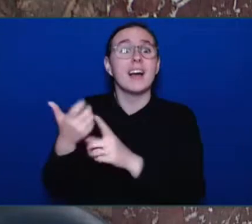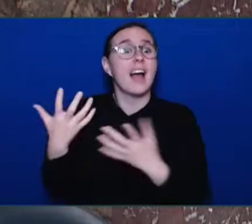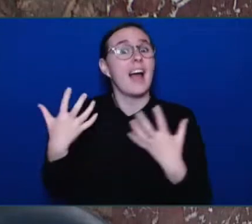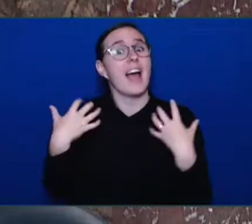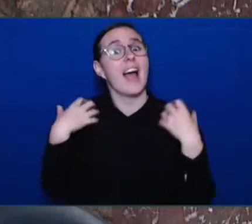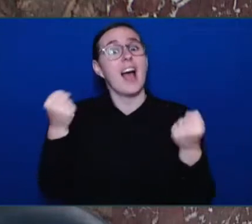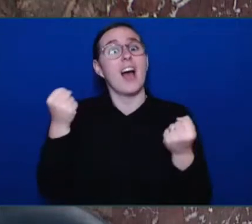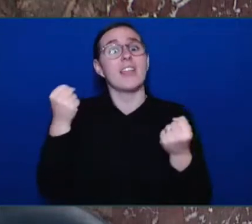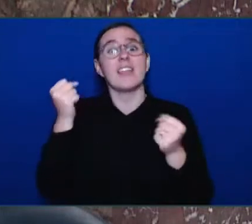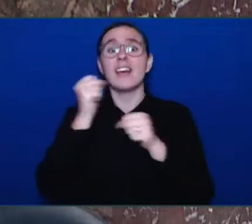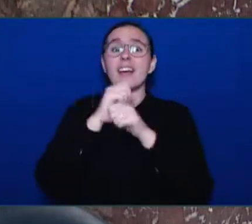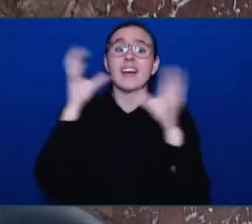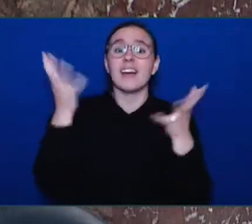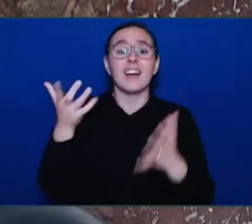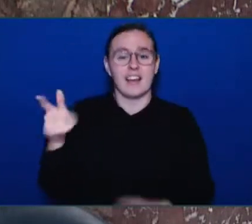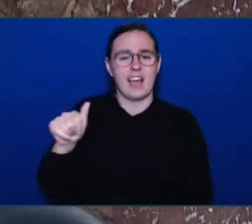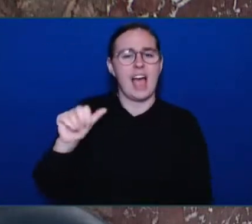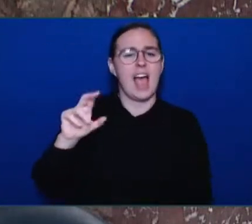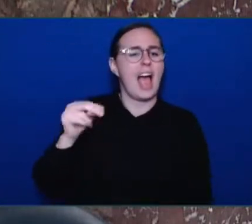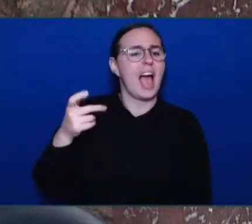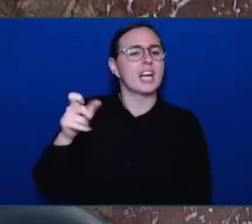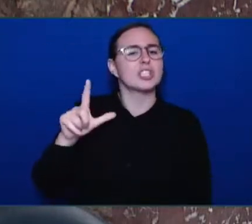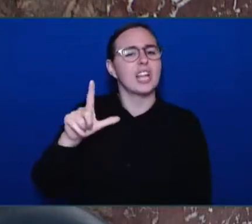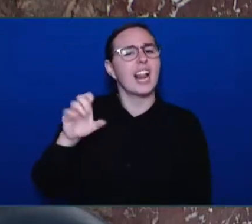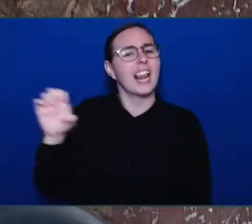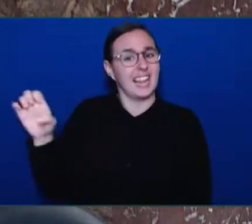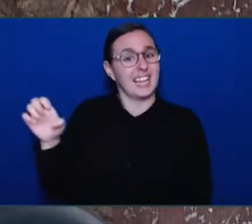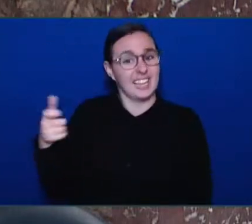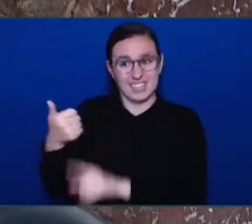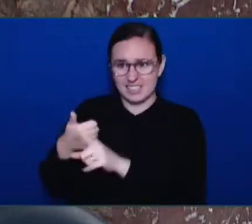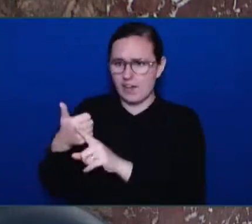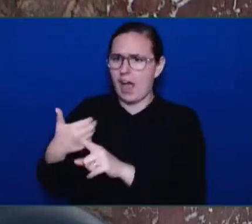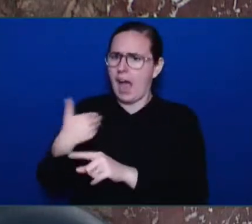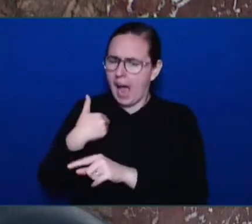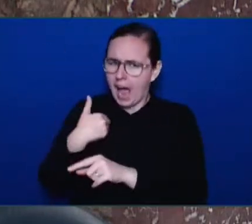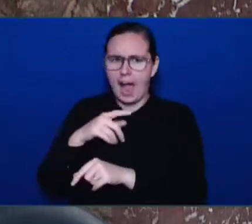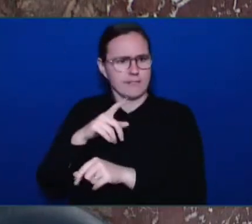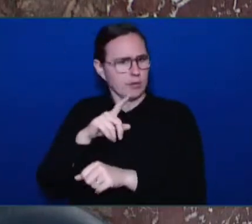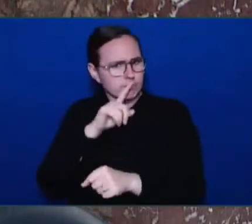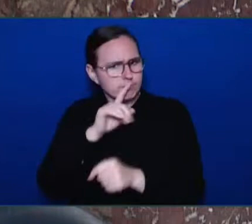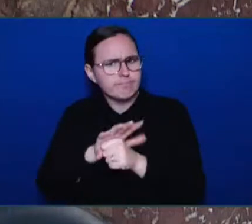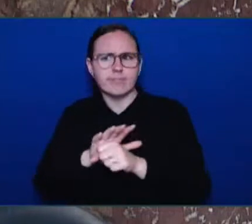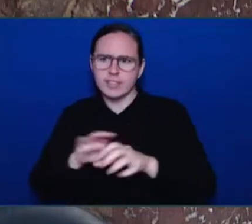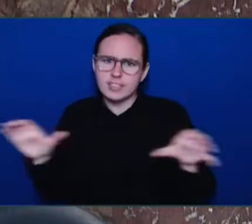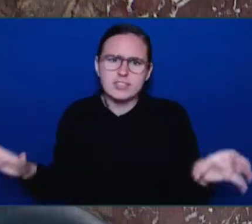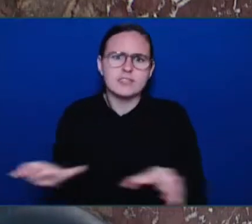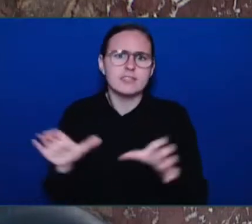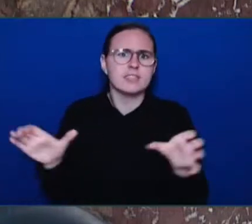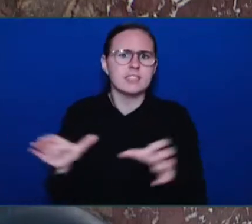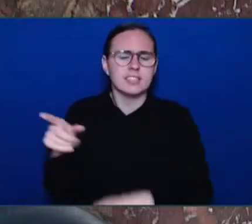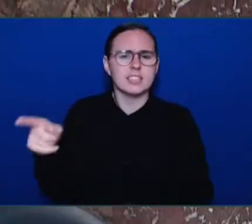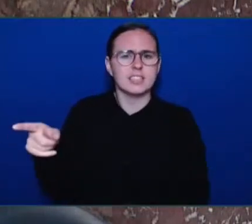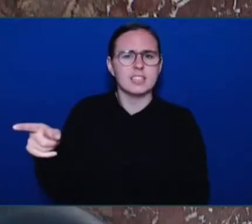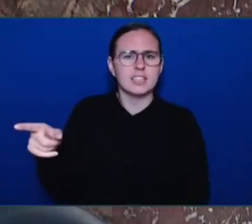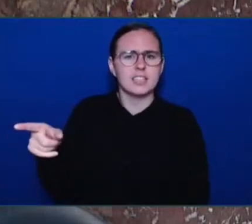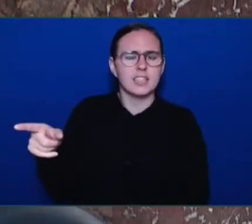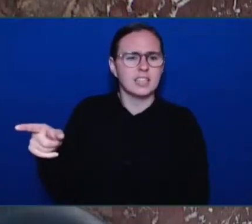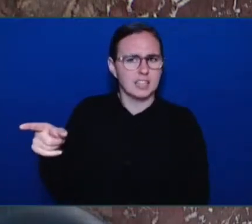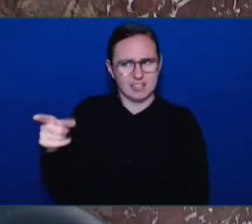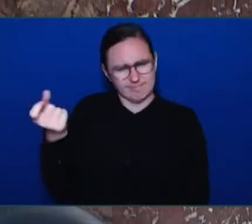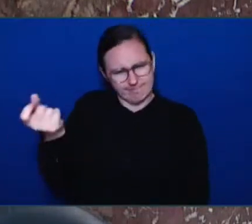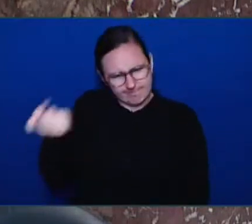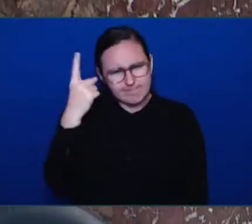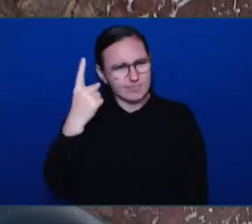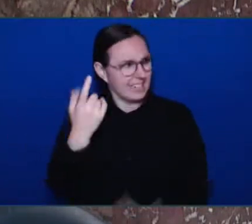quote, "We have an acute crisis of nurses leaving the system where they're able to get wages that are higher in